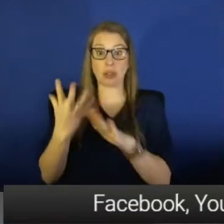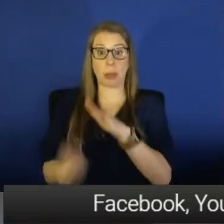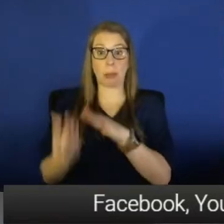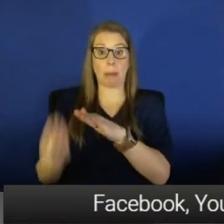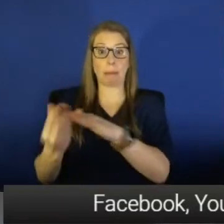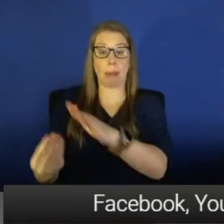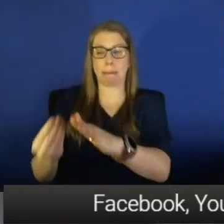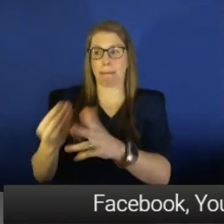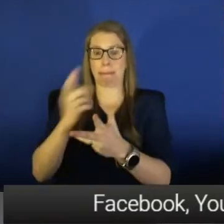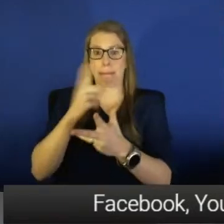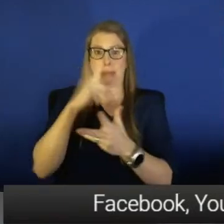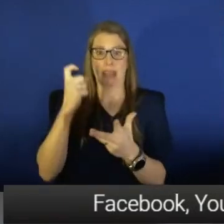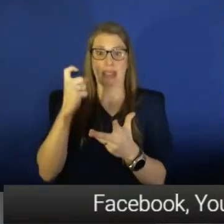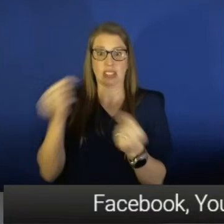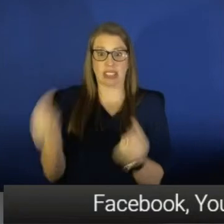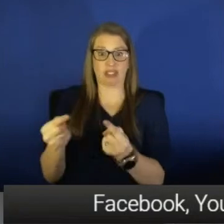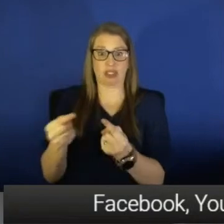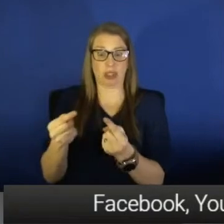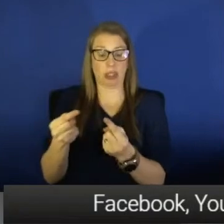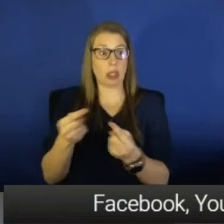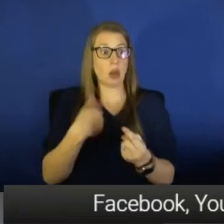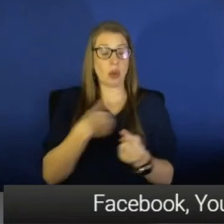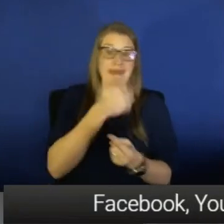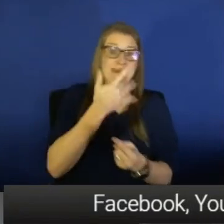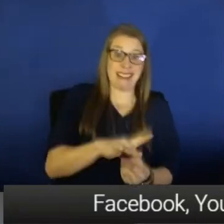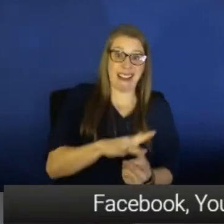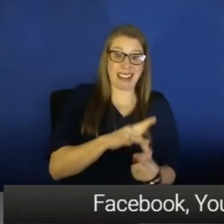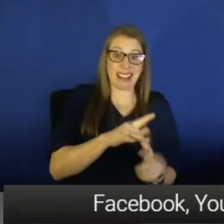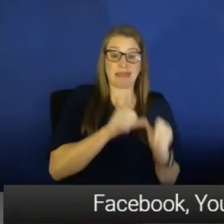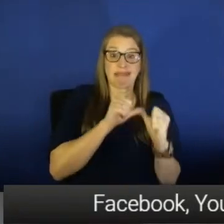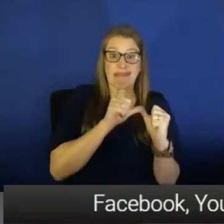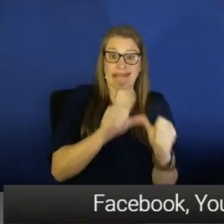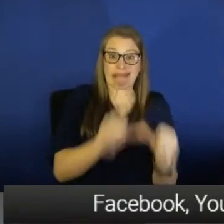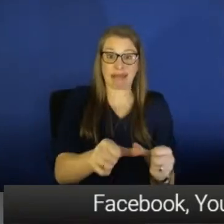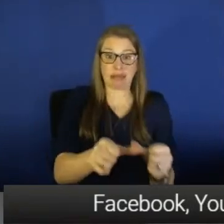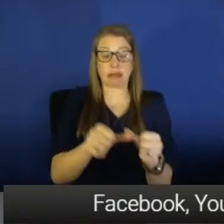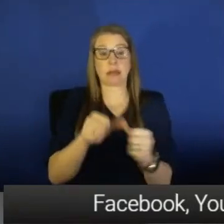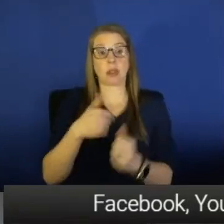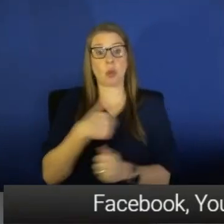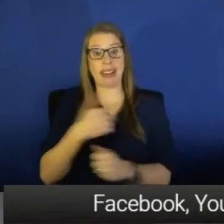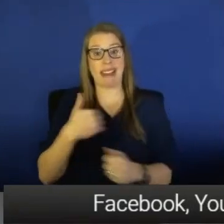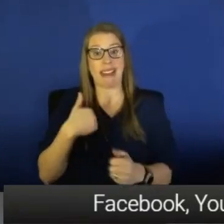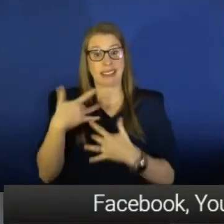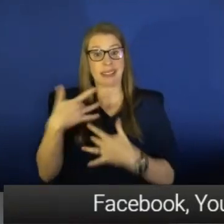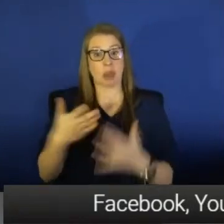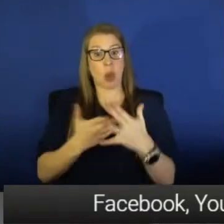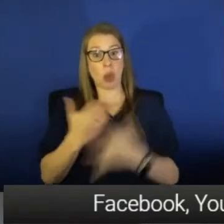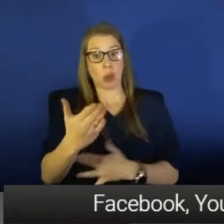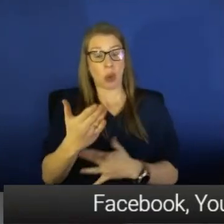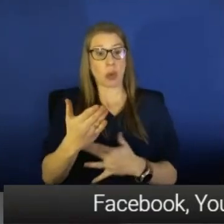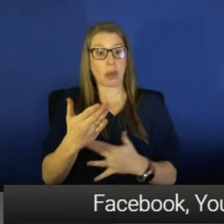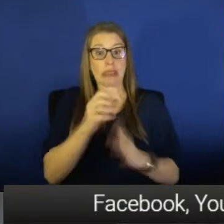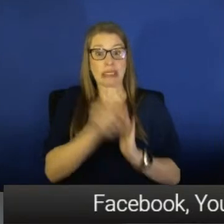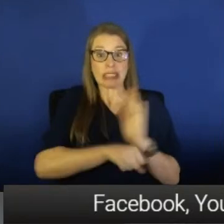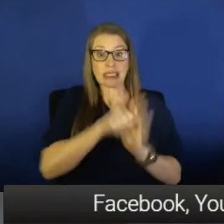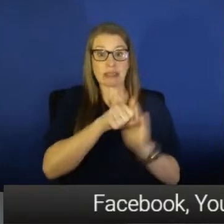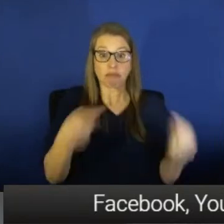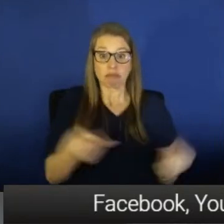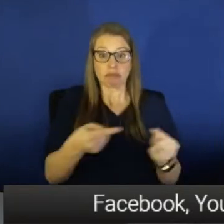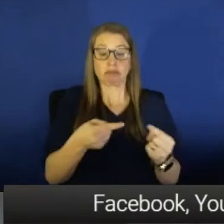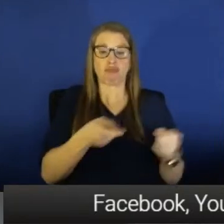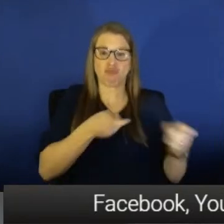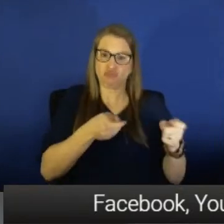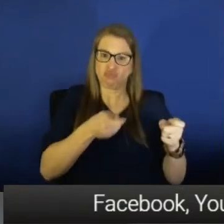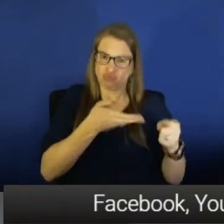were very fortunate this year, and that's usually the case with the team that wins, that we had our typical through-season injuries that were managed